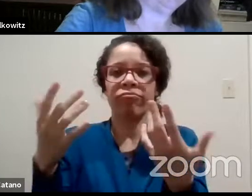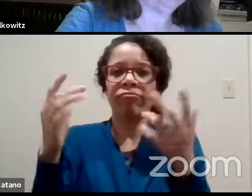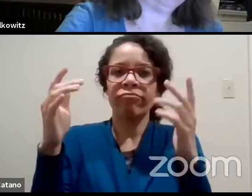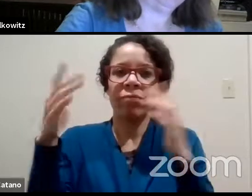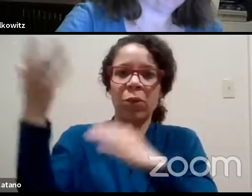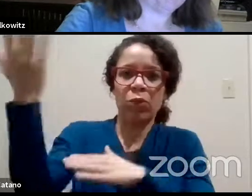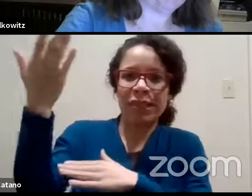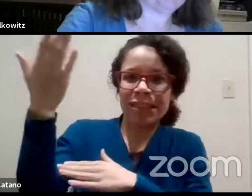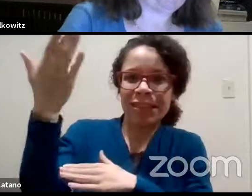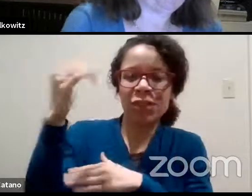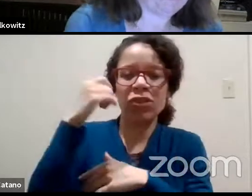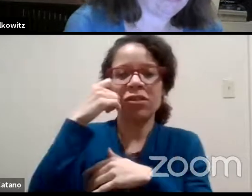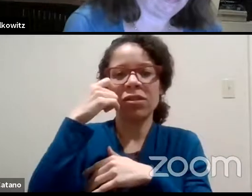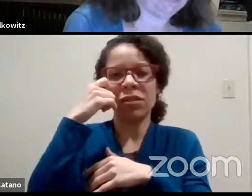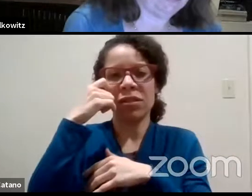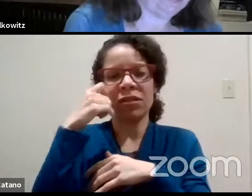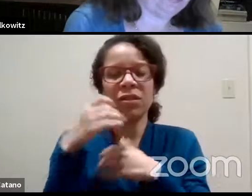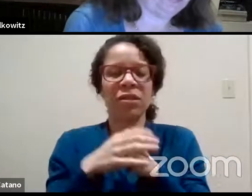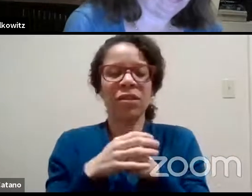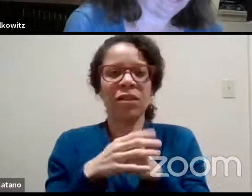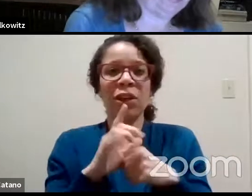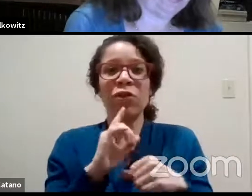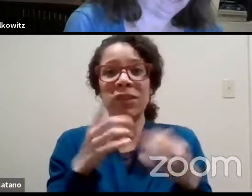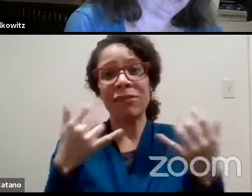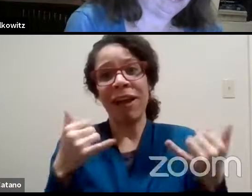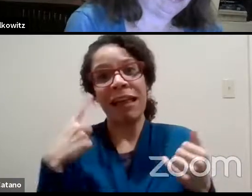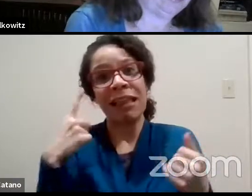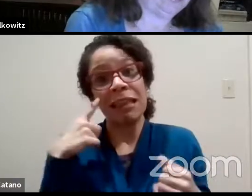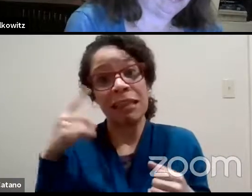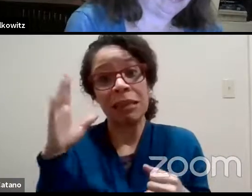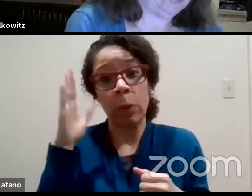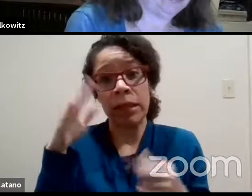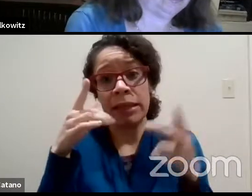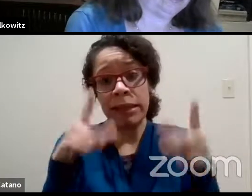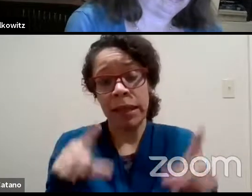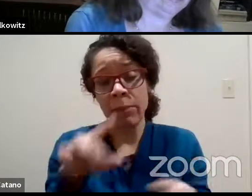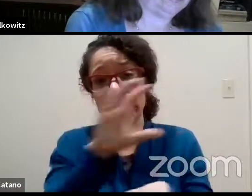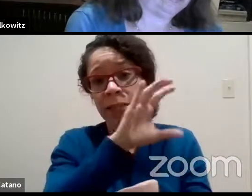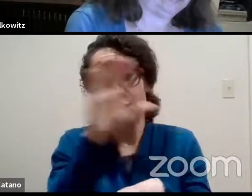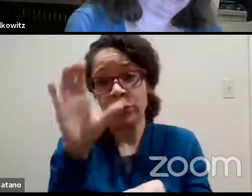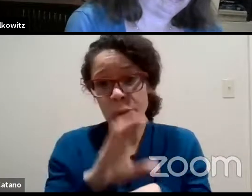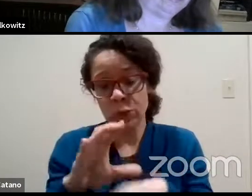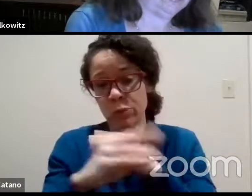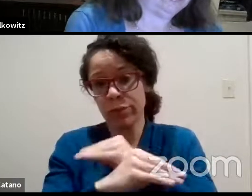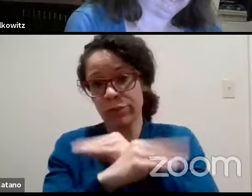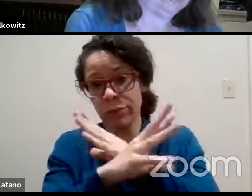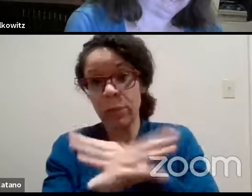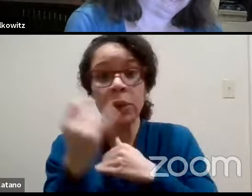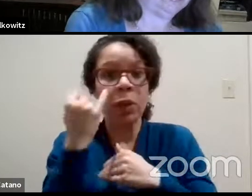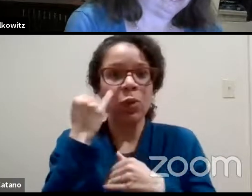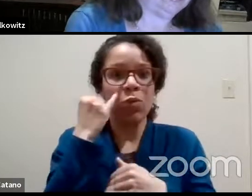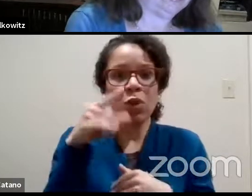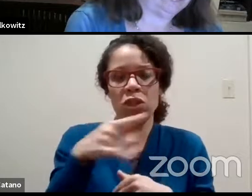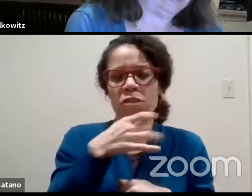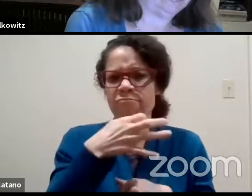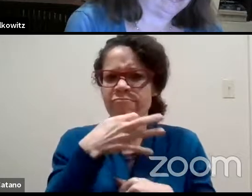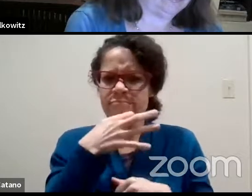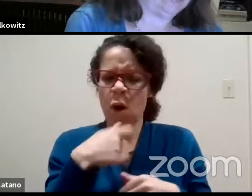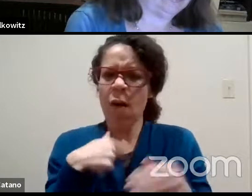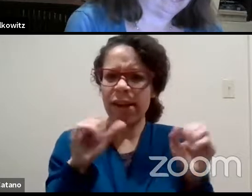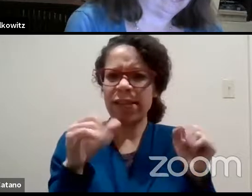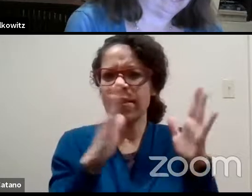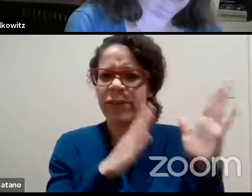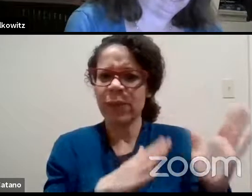presentation, which at this point is looking like it's going to be online as well. So if you have a knack for organizing things,